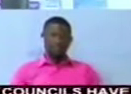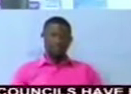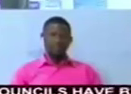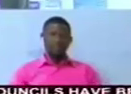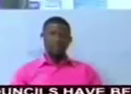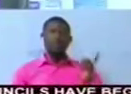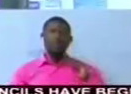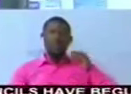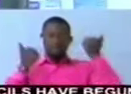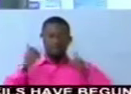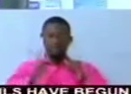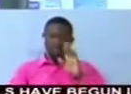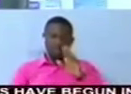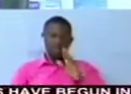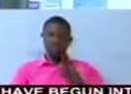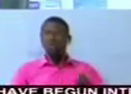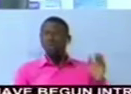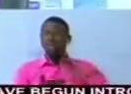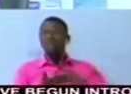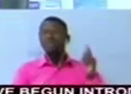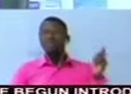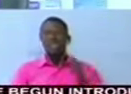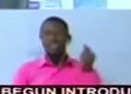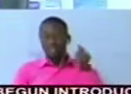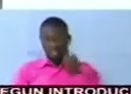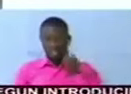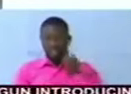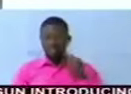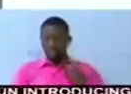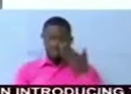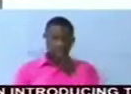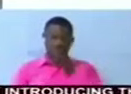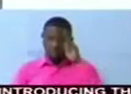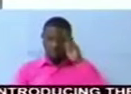What happened later on that very day? I was in my